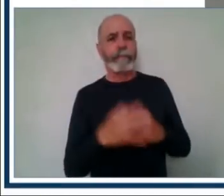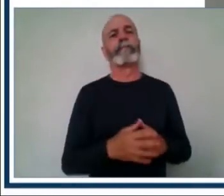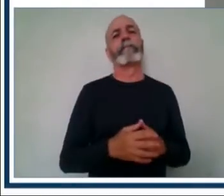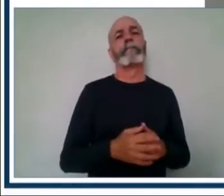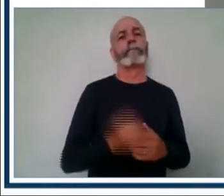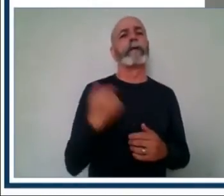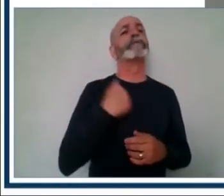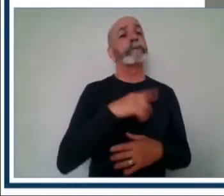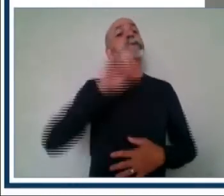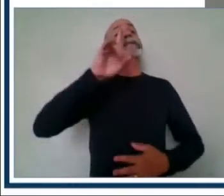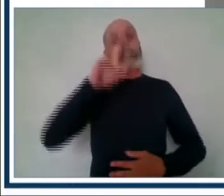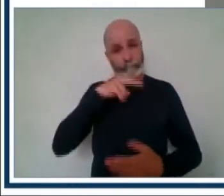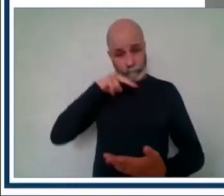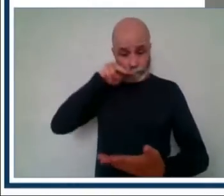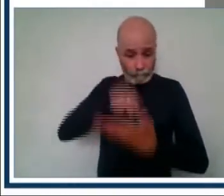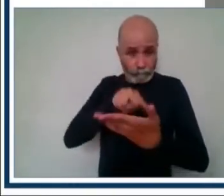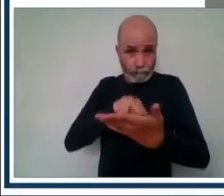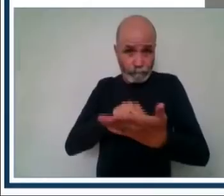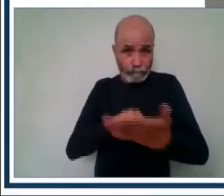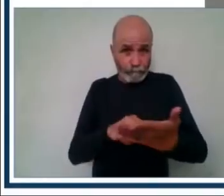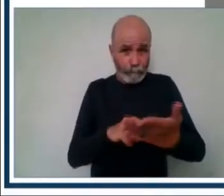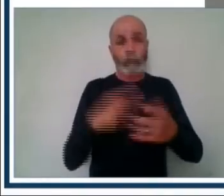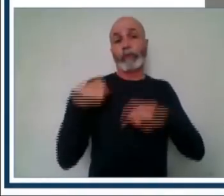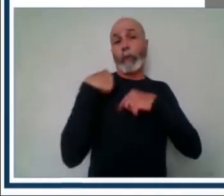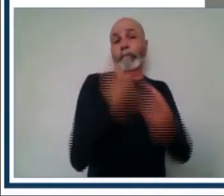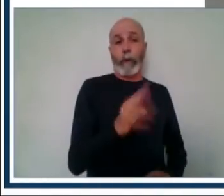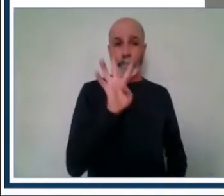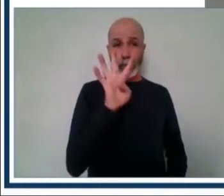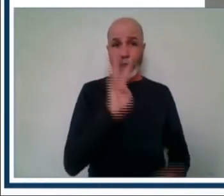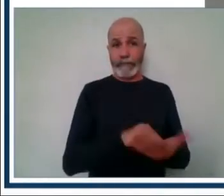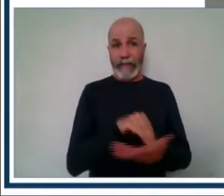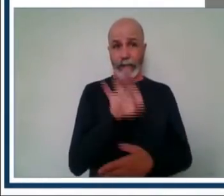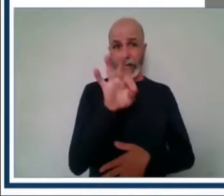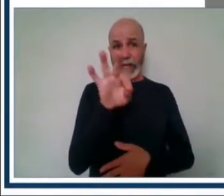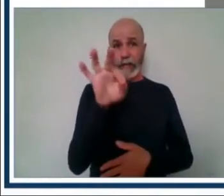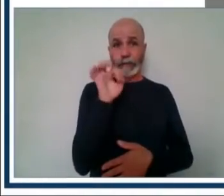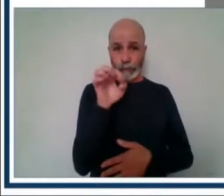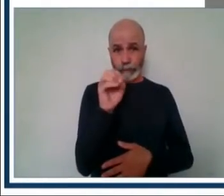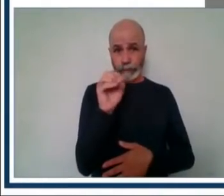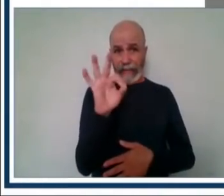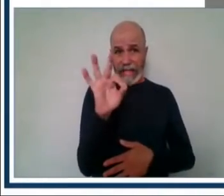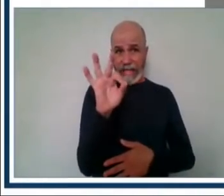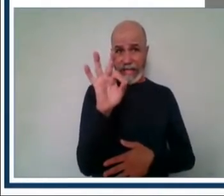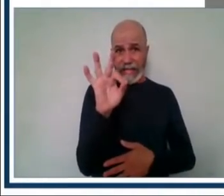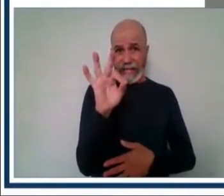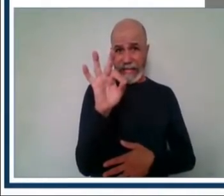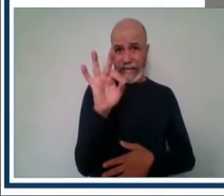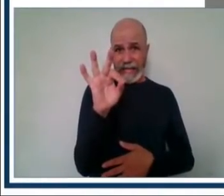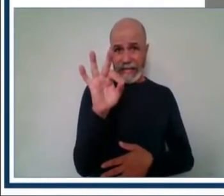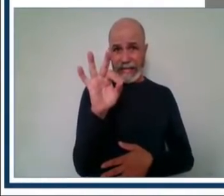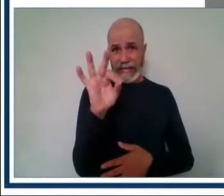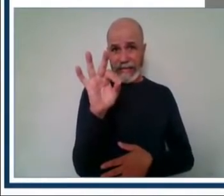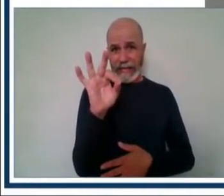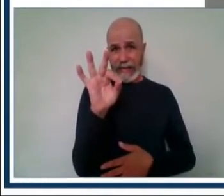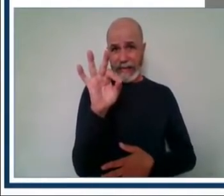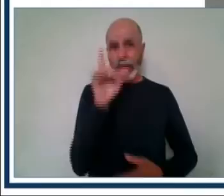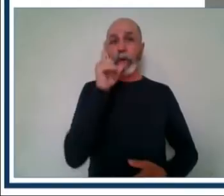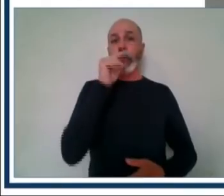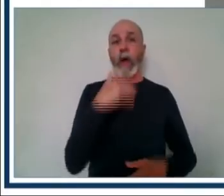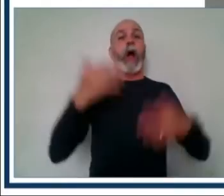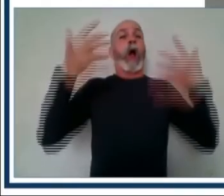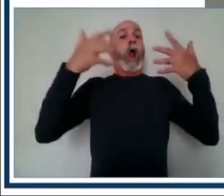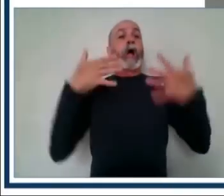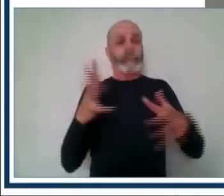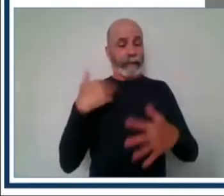have 4,909 individuals who have been identified as high-risk contacts and told to and are being followed up